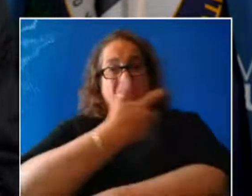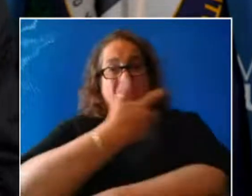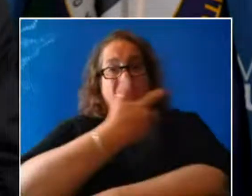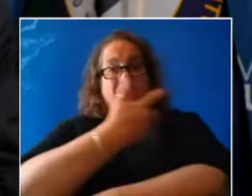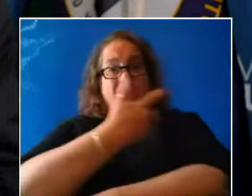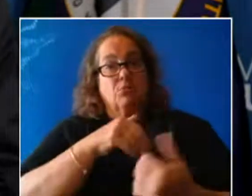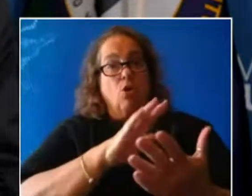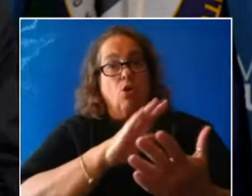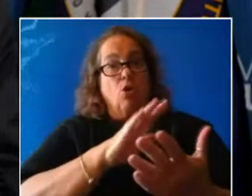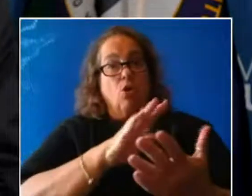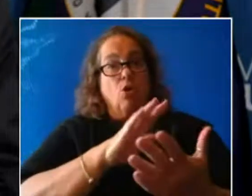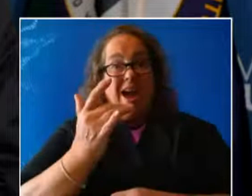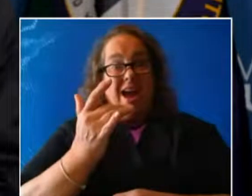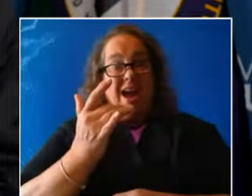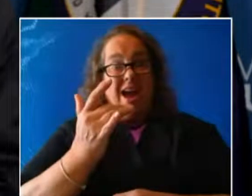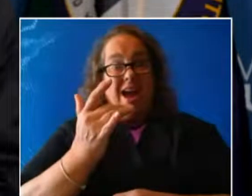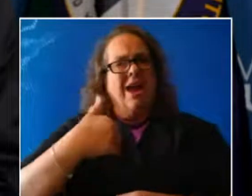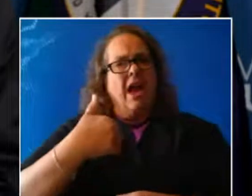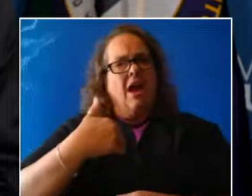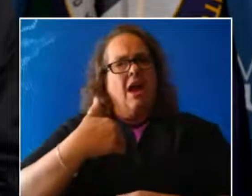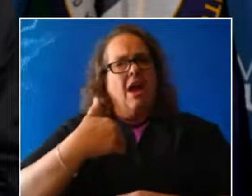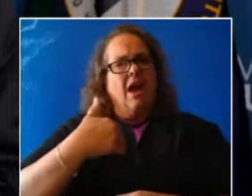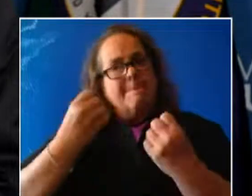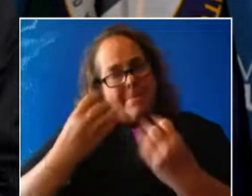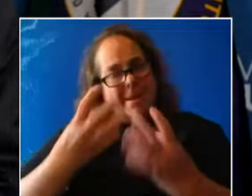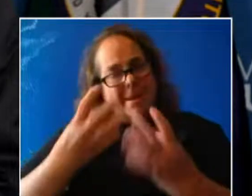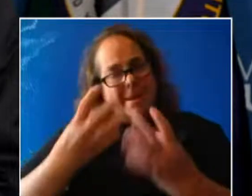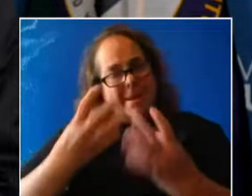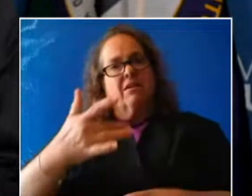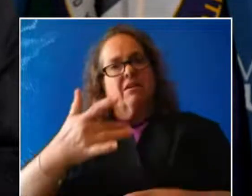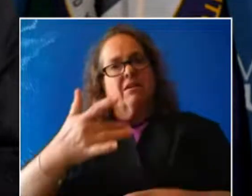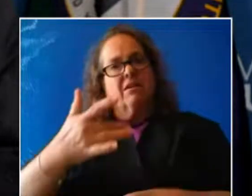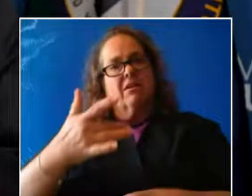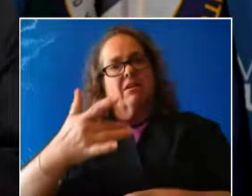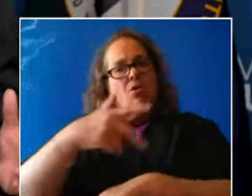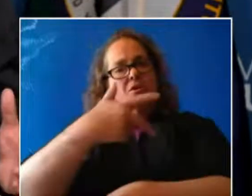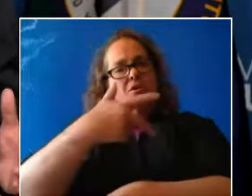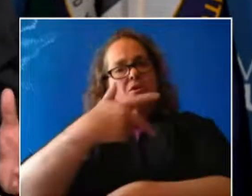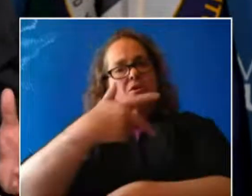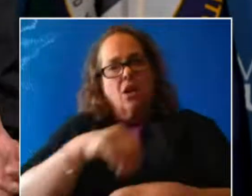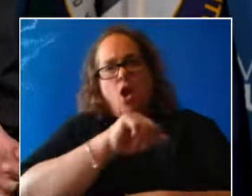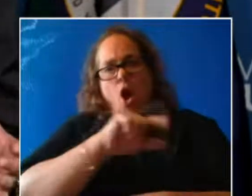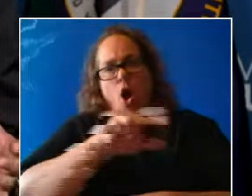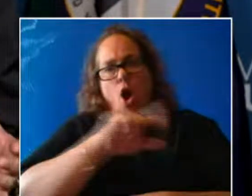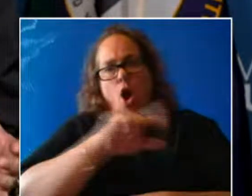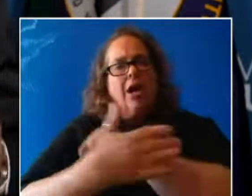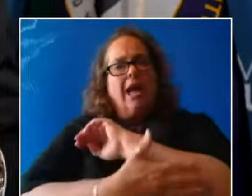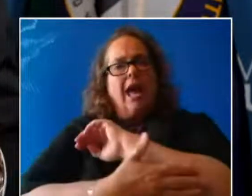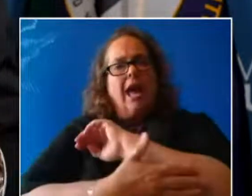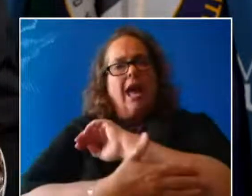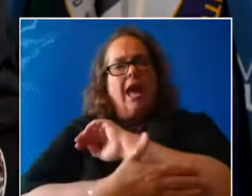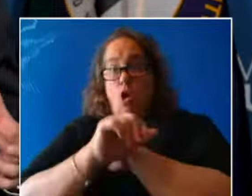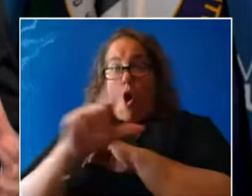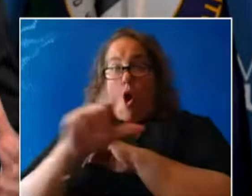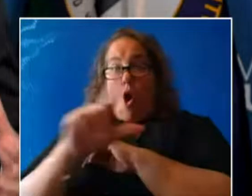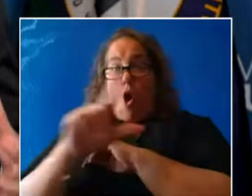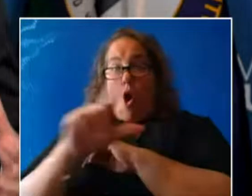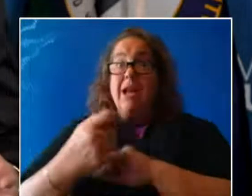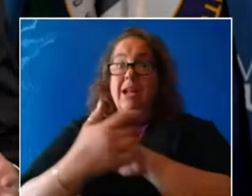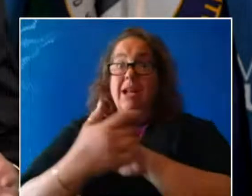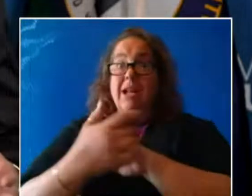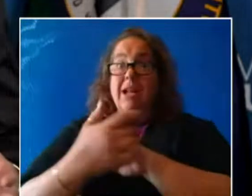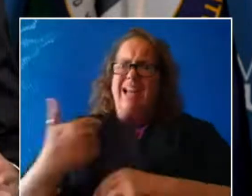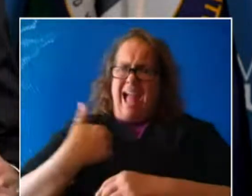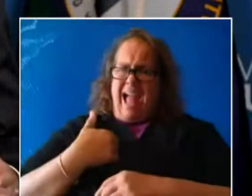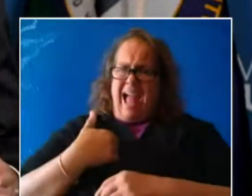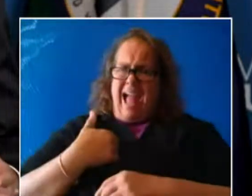vaccine in every county right now. In any county that turns red, there are hundreds of appointments in that county or close to